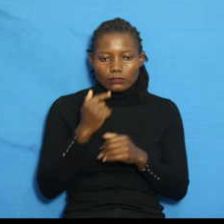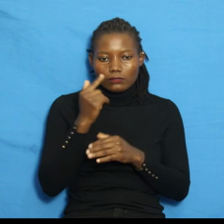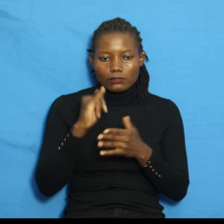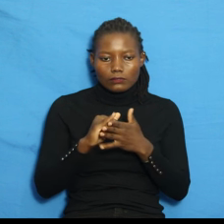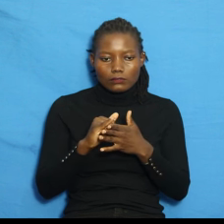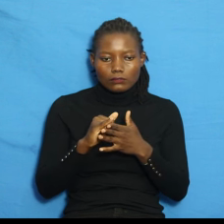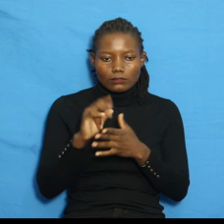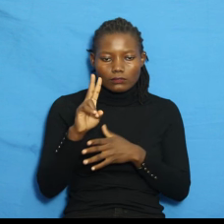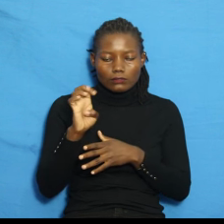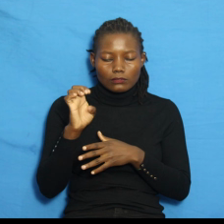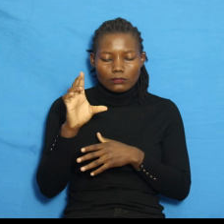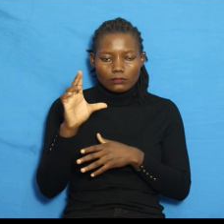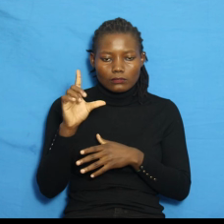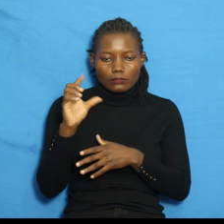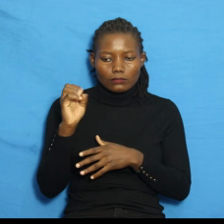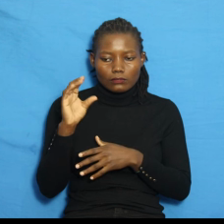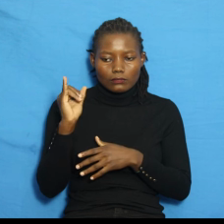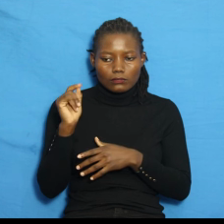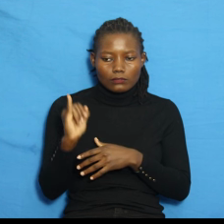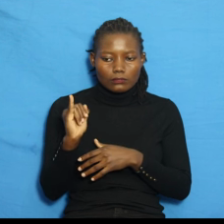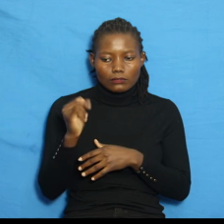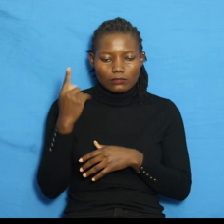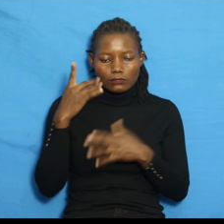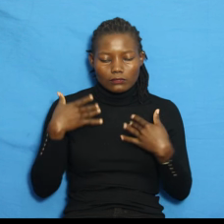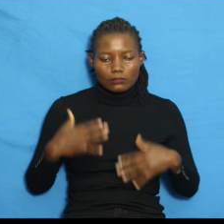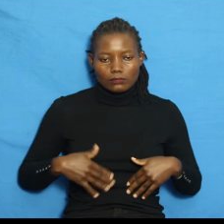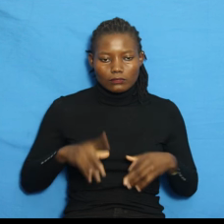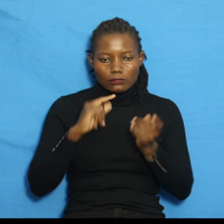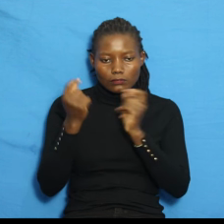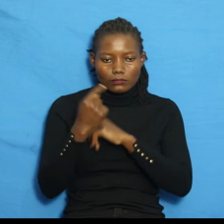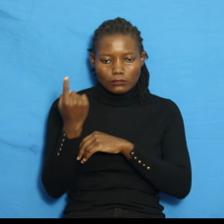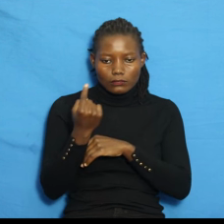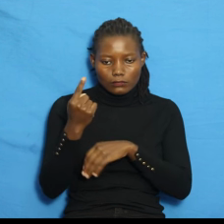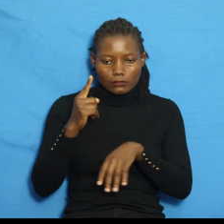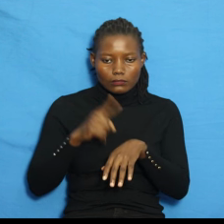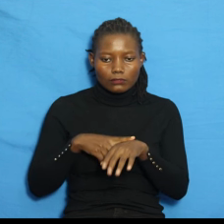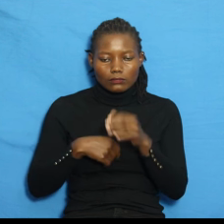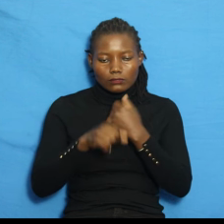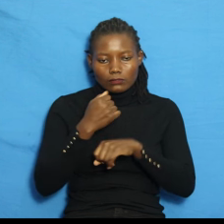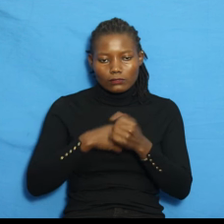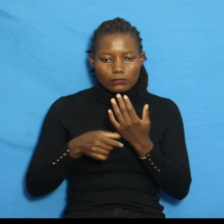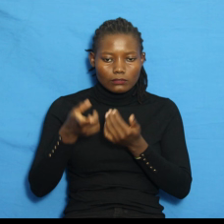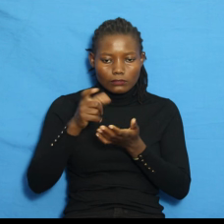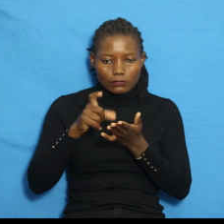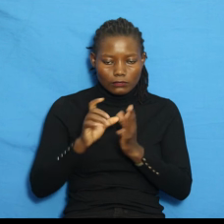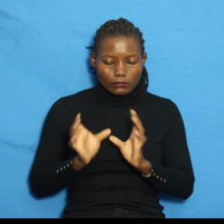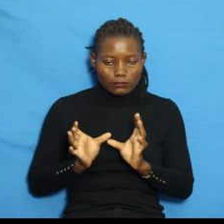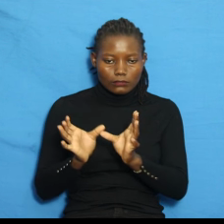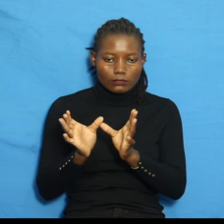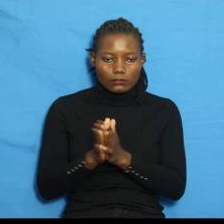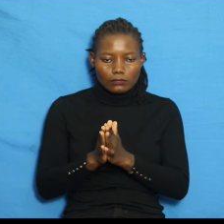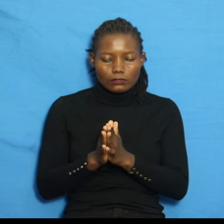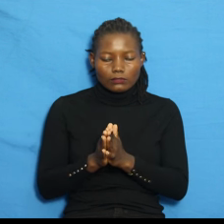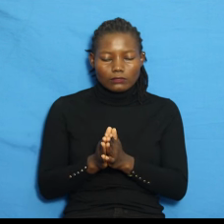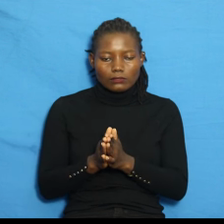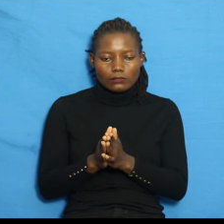of acceleration, which states that the velocity of a body is changed only when acted upon by an